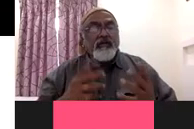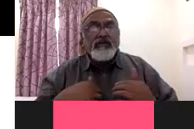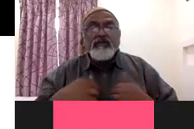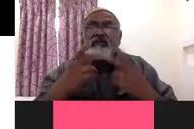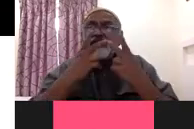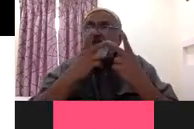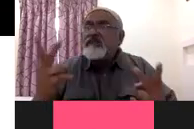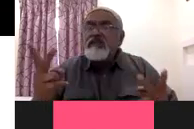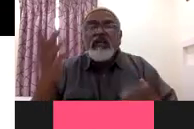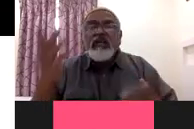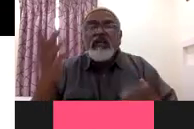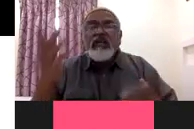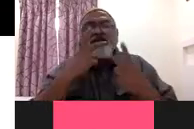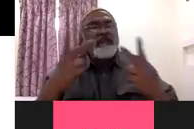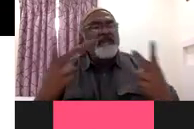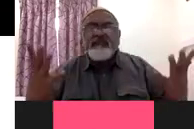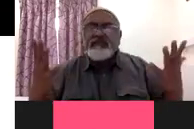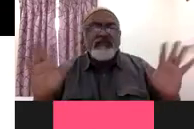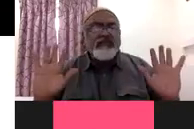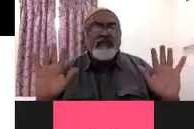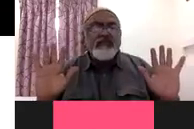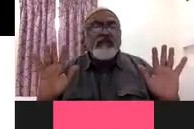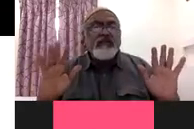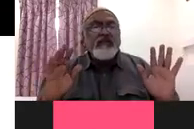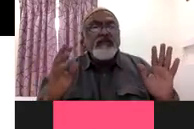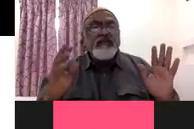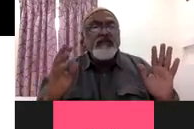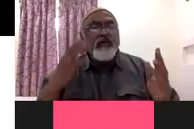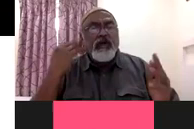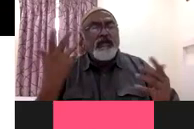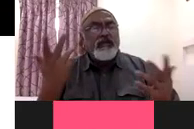across rarely with the persons with disability.